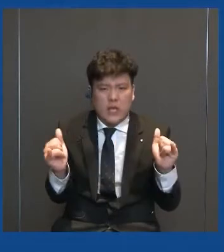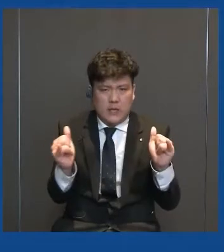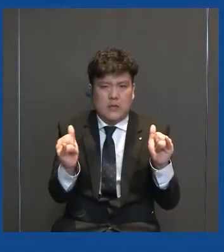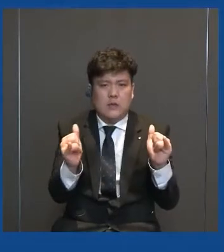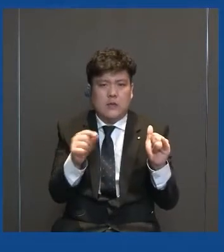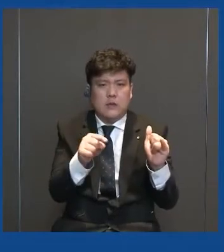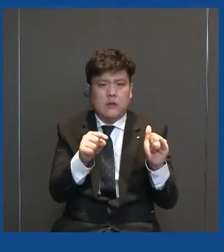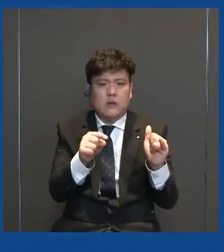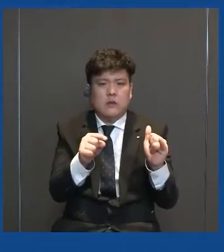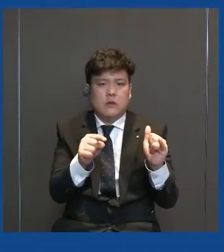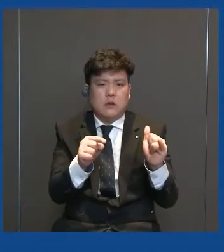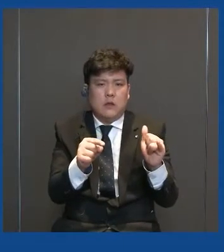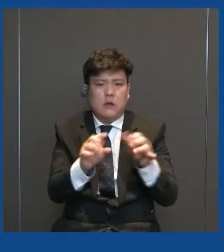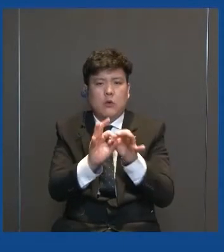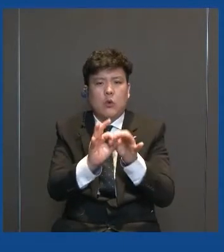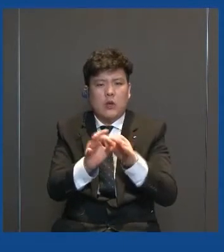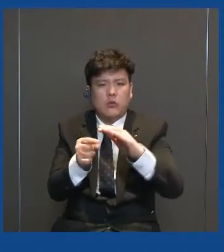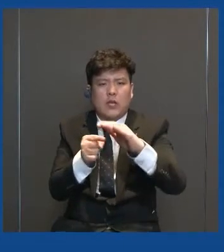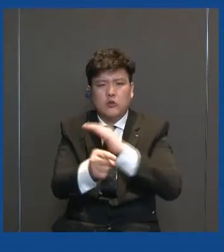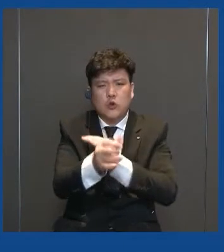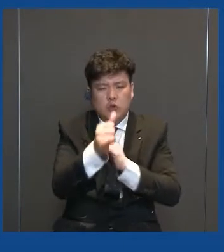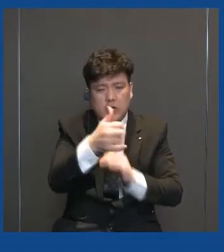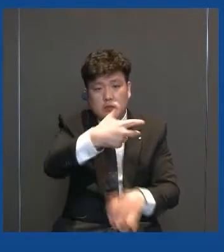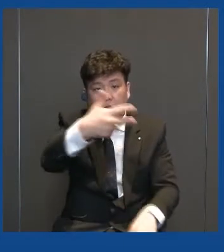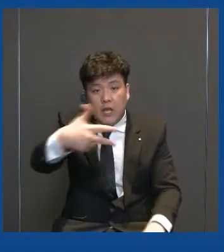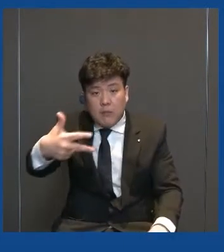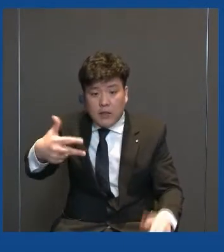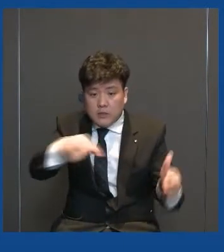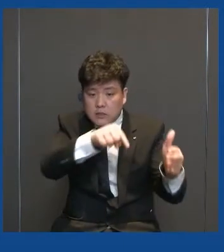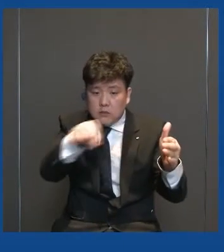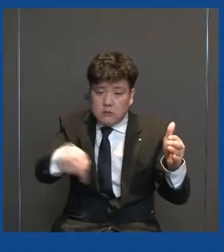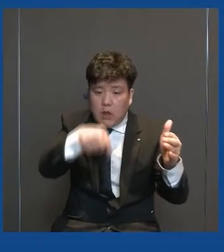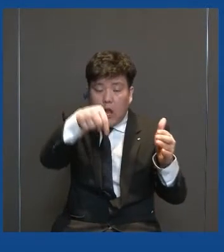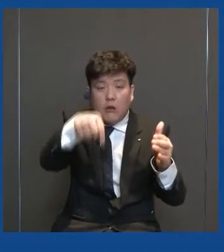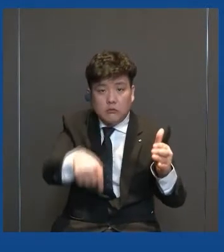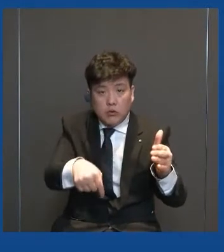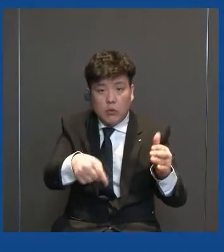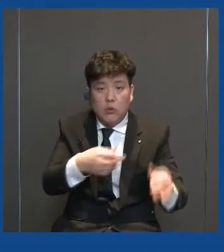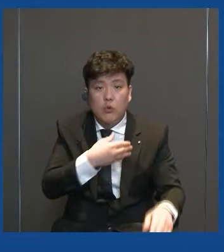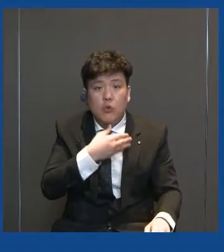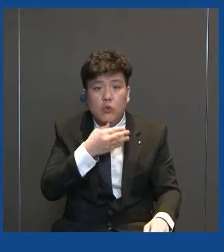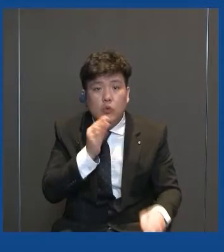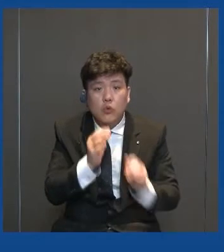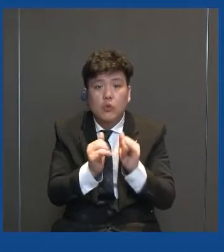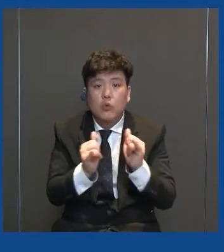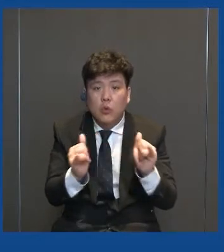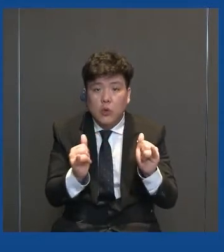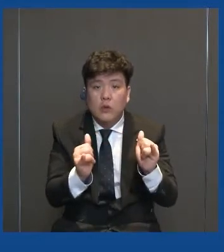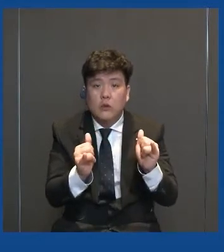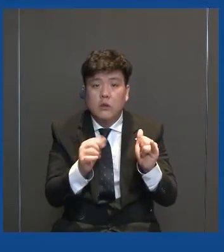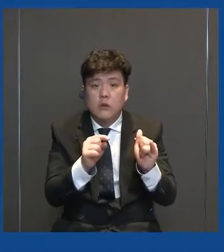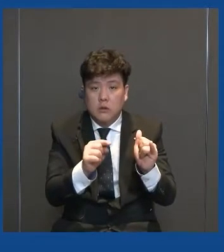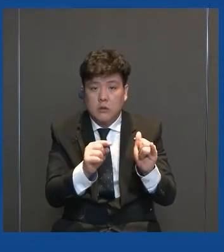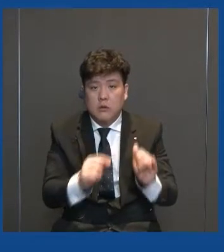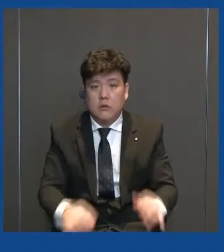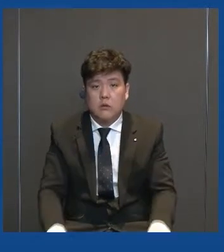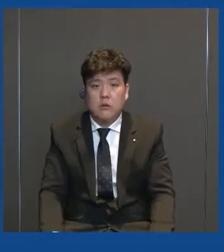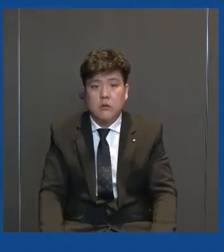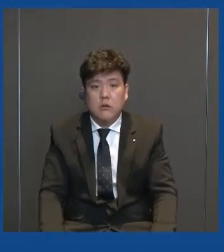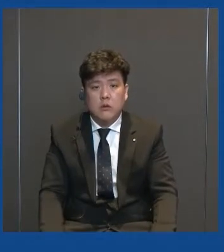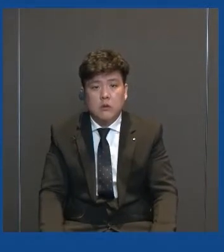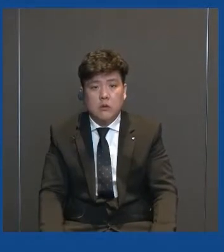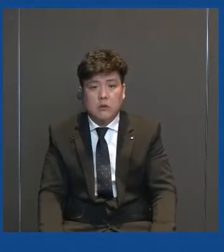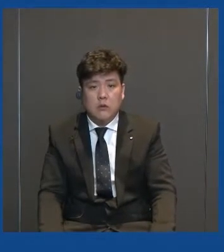So older people in Denmark must follow the general rules addressed to the whole population. However, all the European